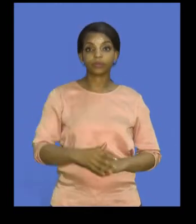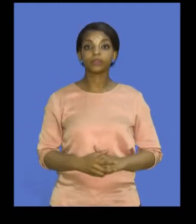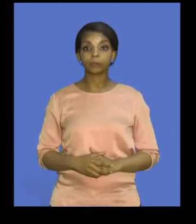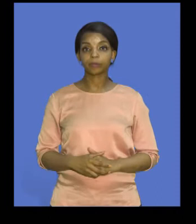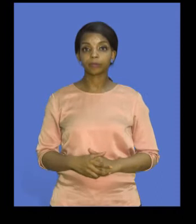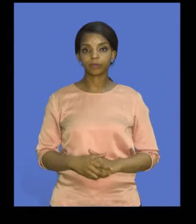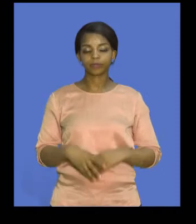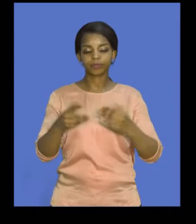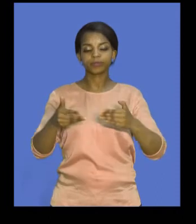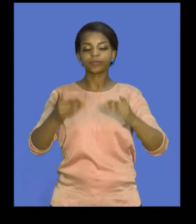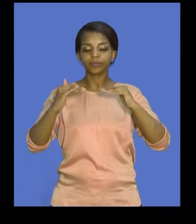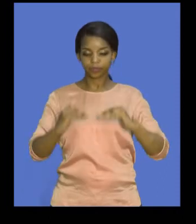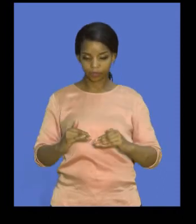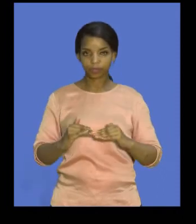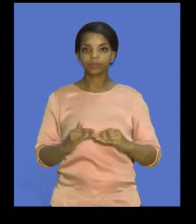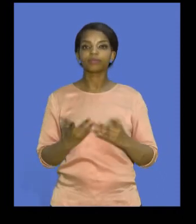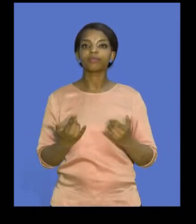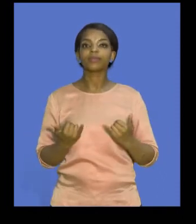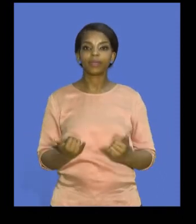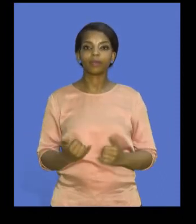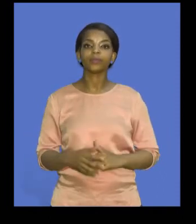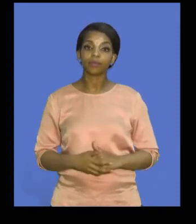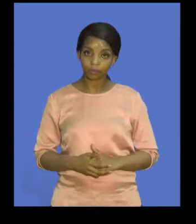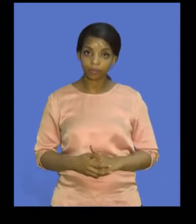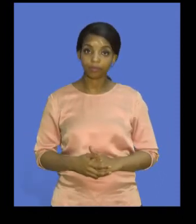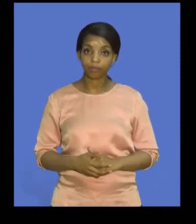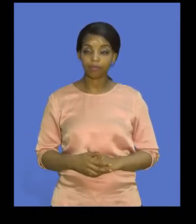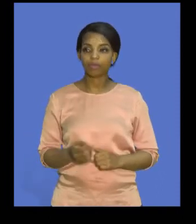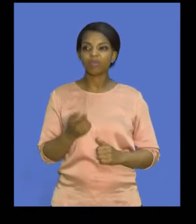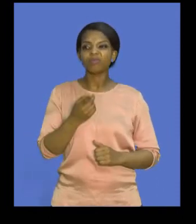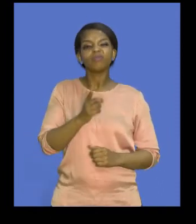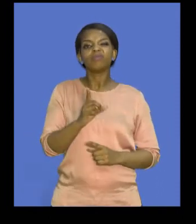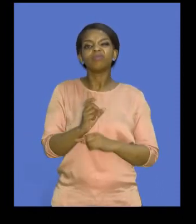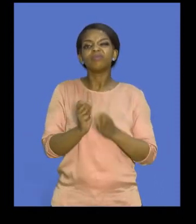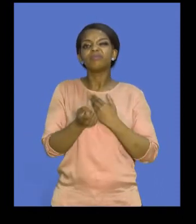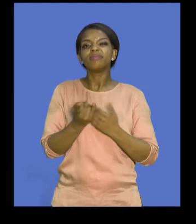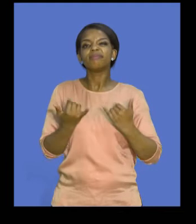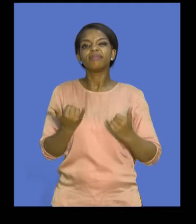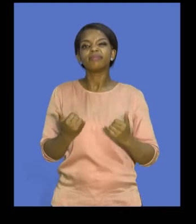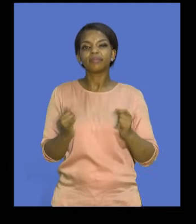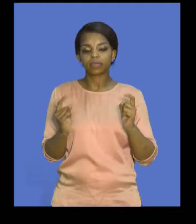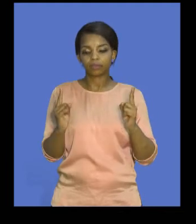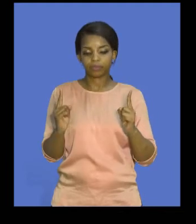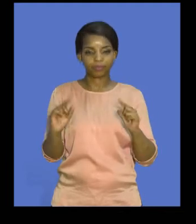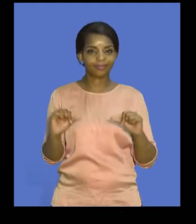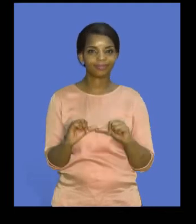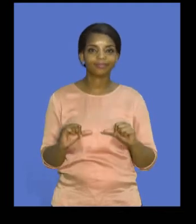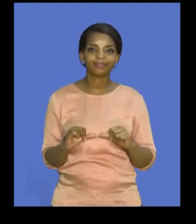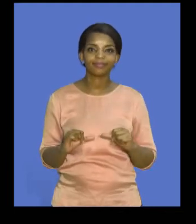this case is the distance between the two charges, Q1 and Q2, right?